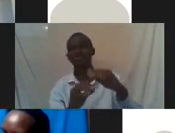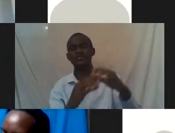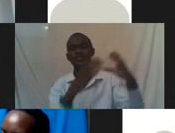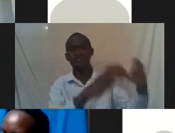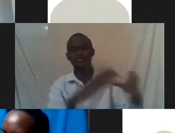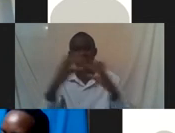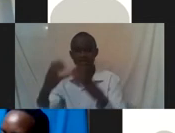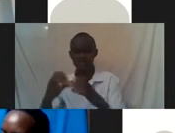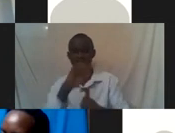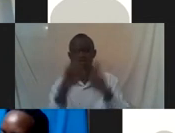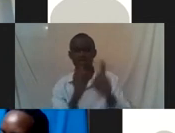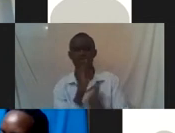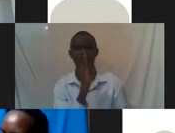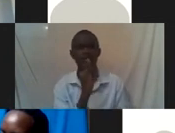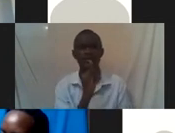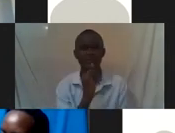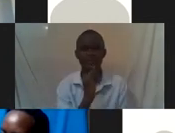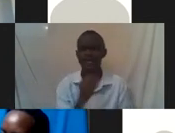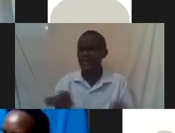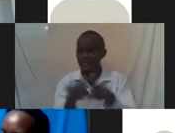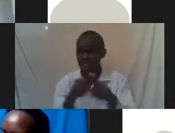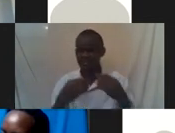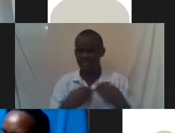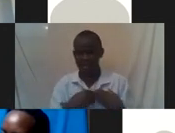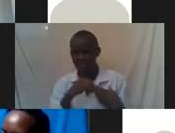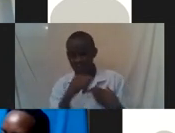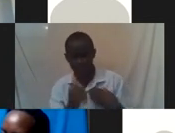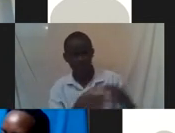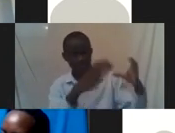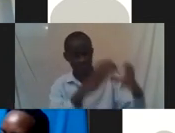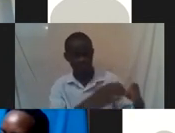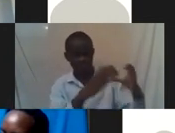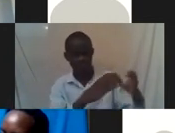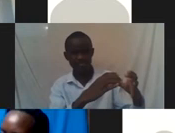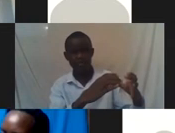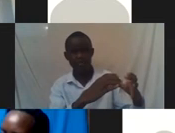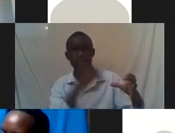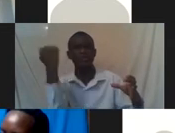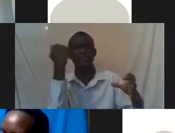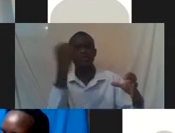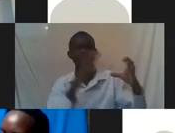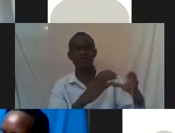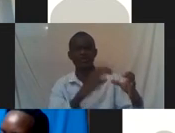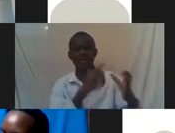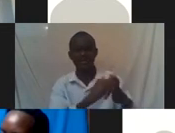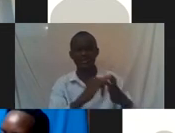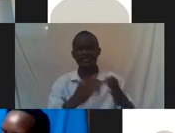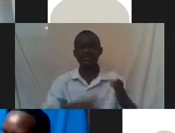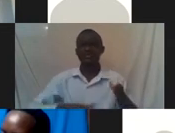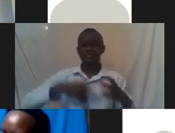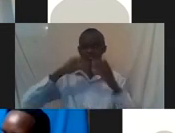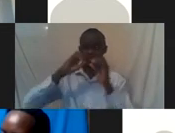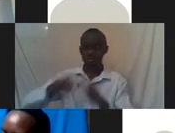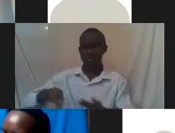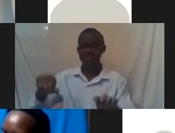is, there will still be a party that feels it has lost everything while another one